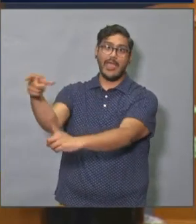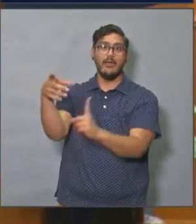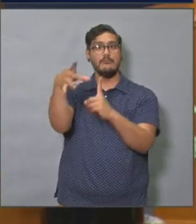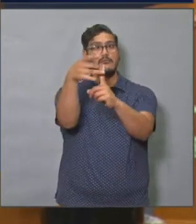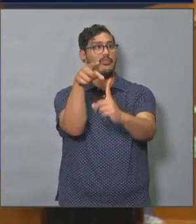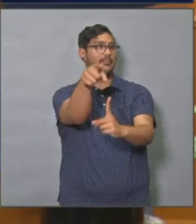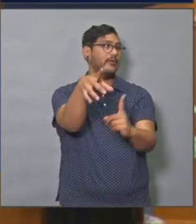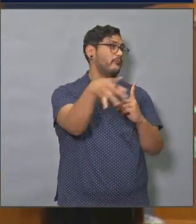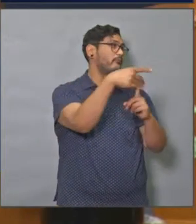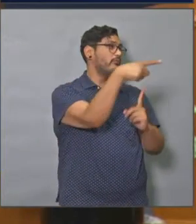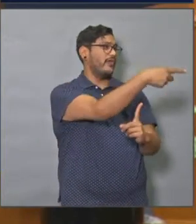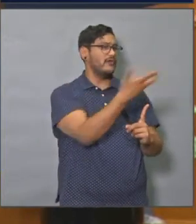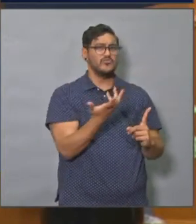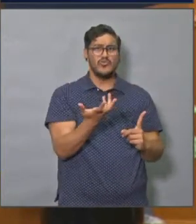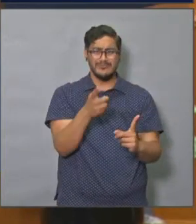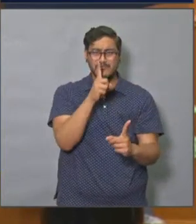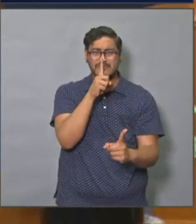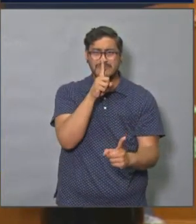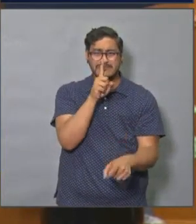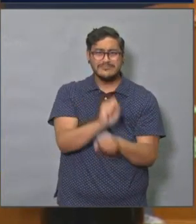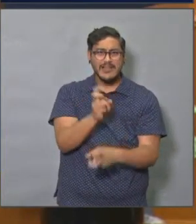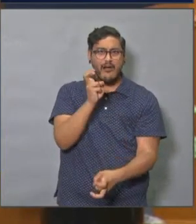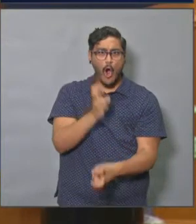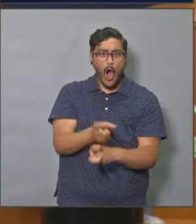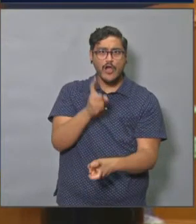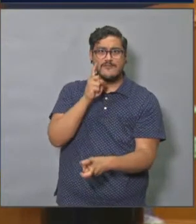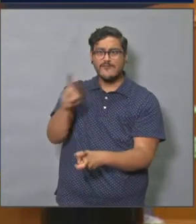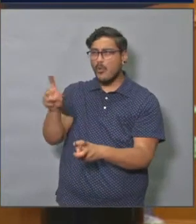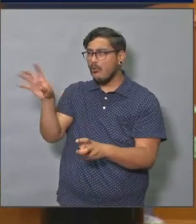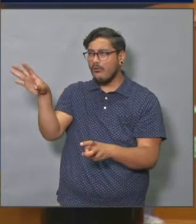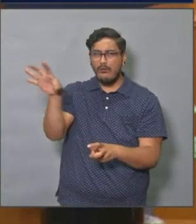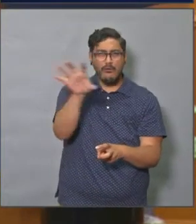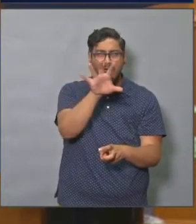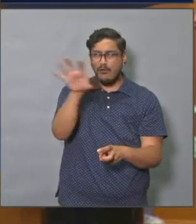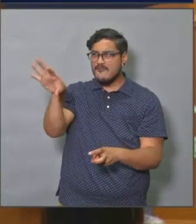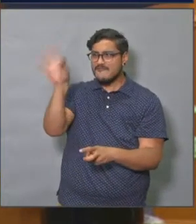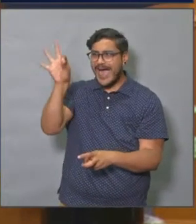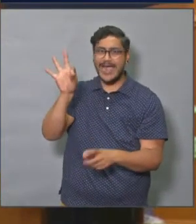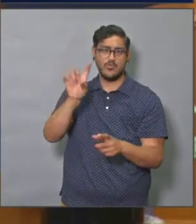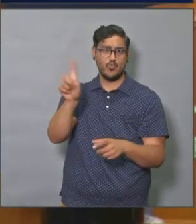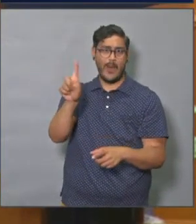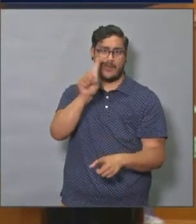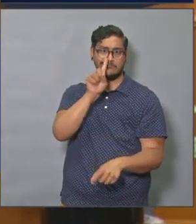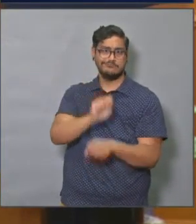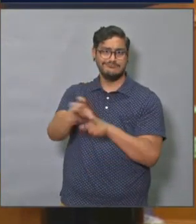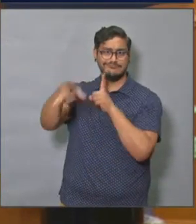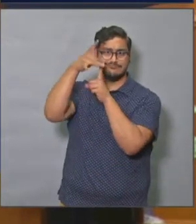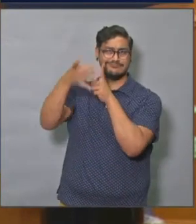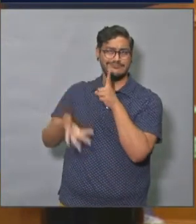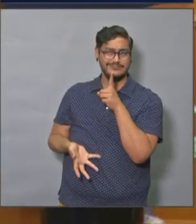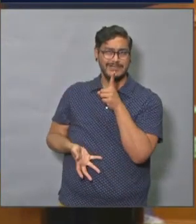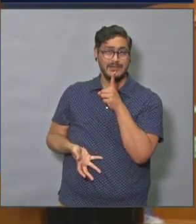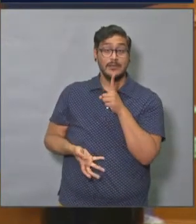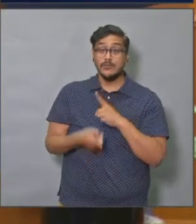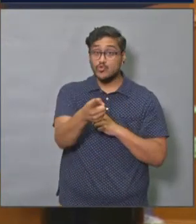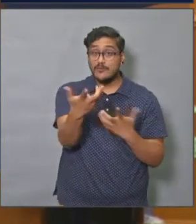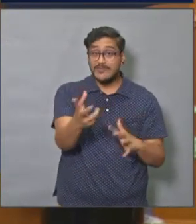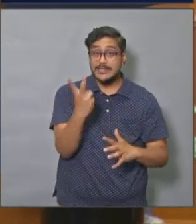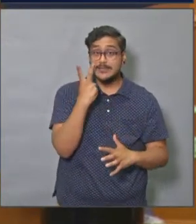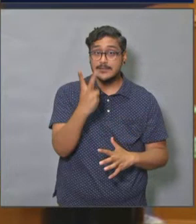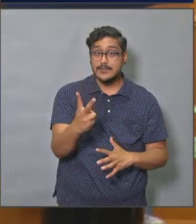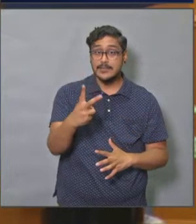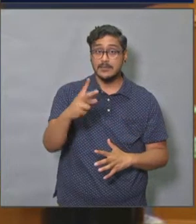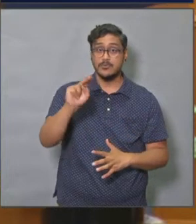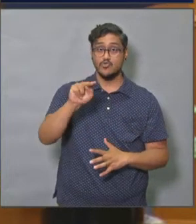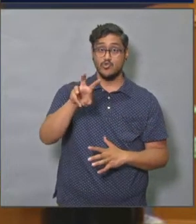pinpoint that it was, in fact, associated with a particular family event. There have been, as you've seen in the press, there actually